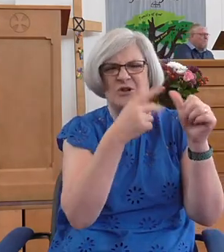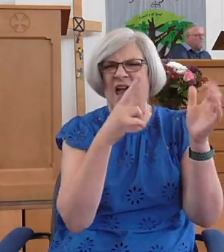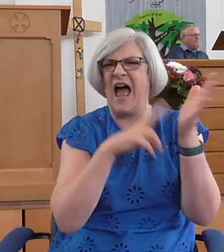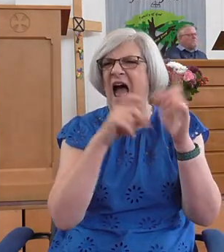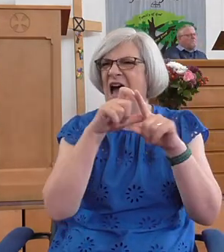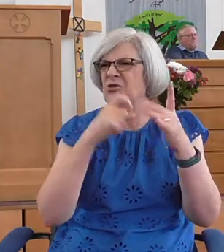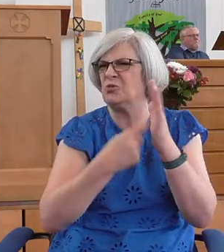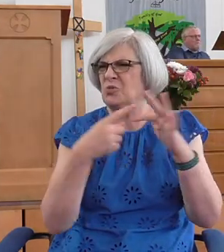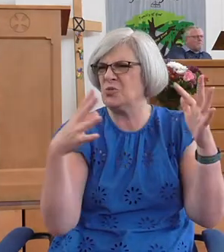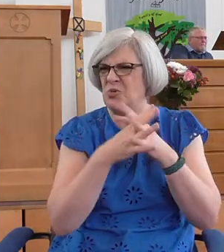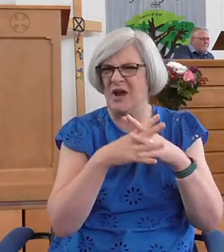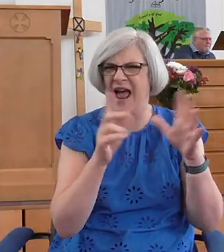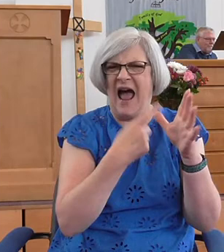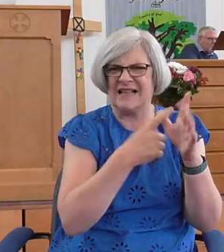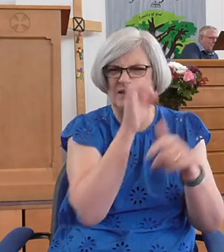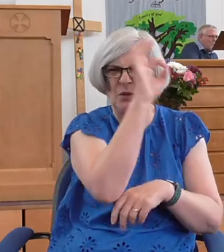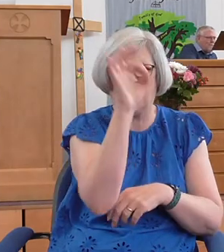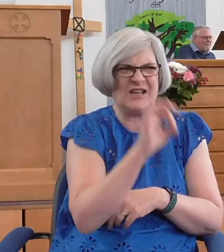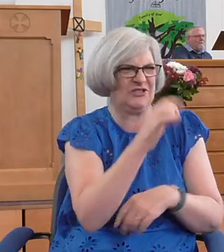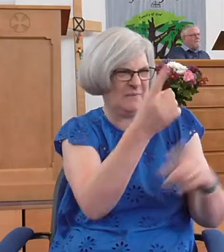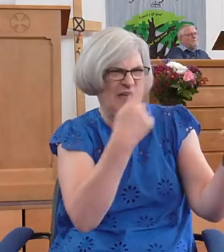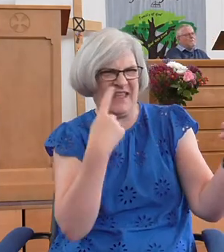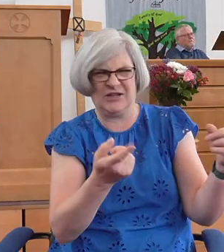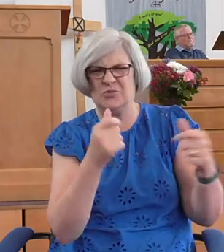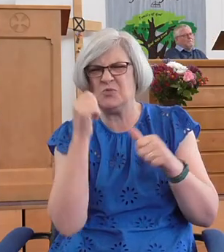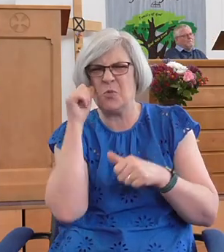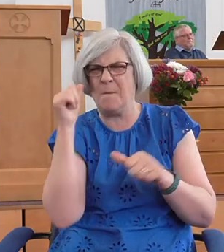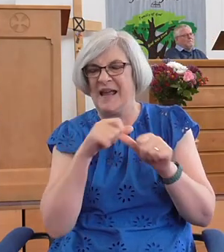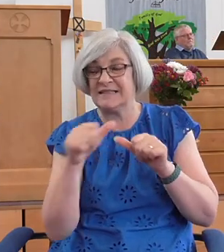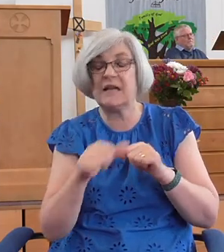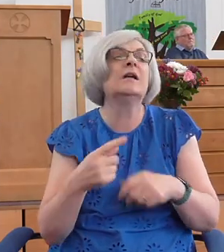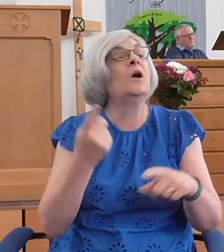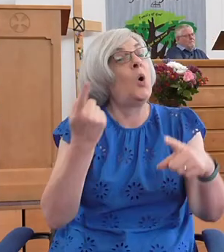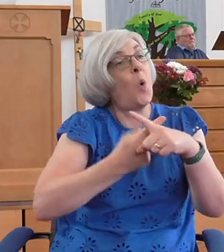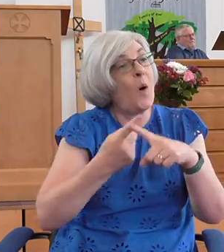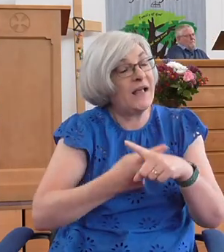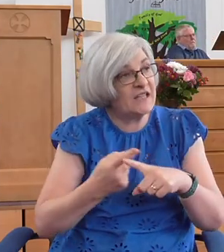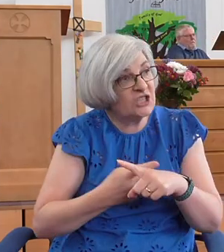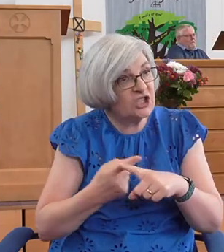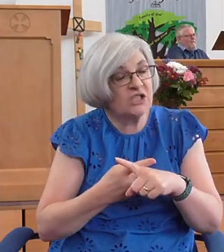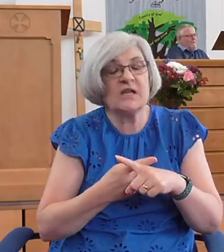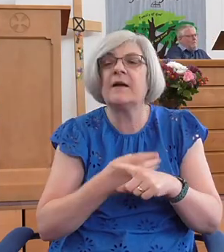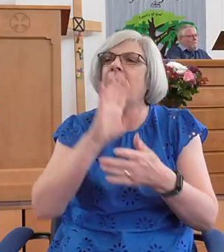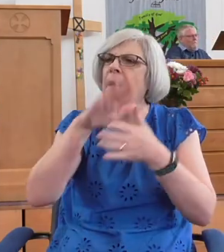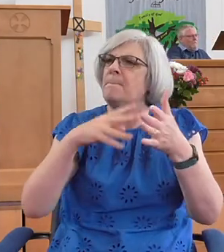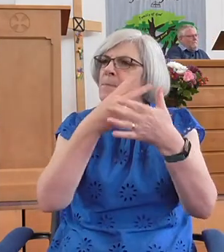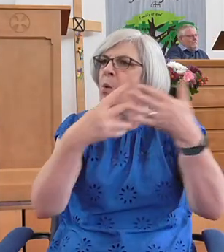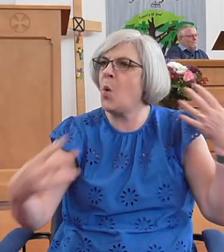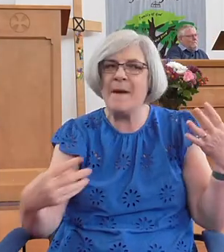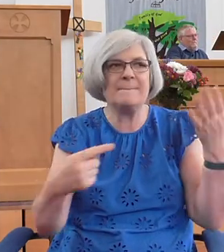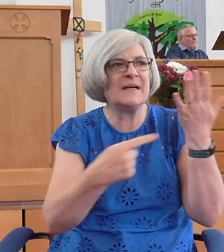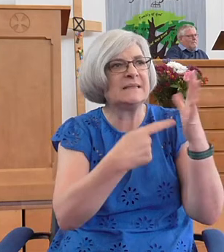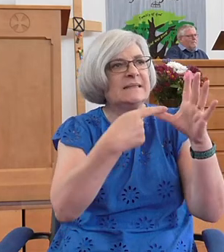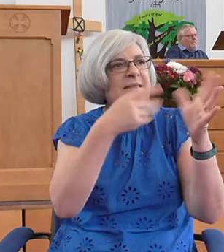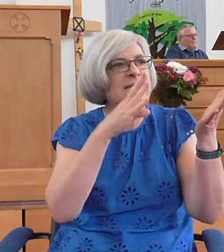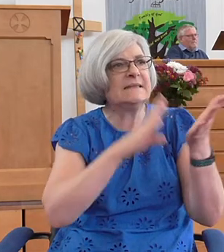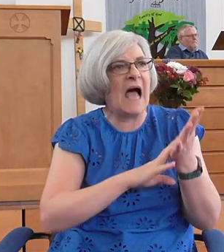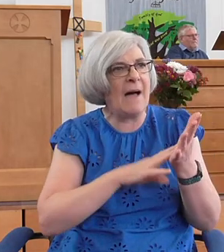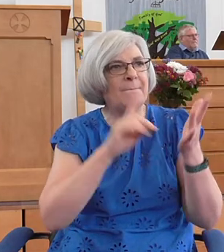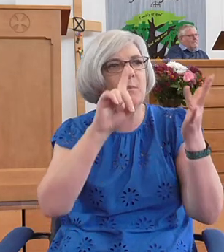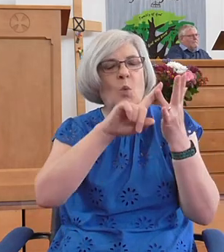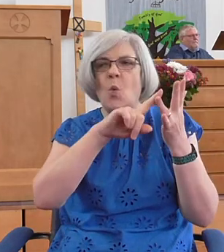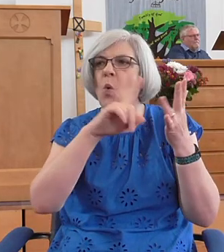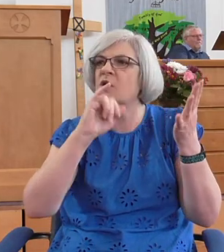I'll just trust you to have the right answer, all right? Okay, what about English? The poem Tam O'Shanter references which natural phenomenon in